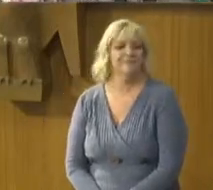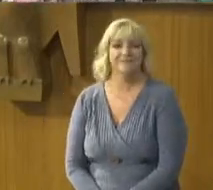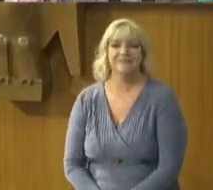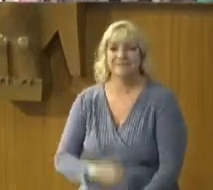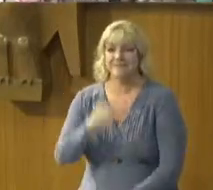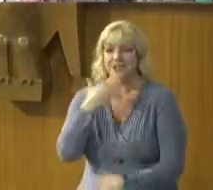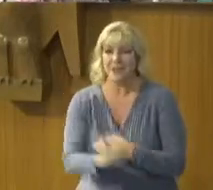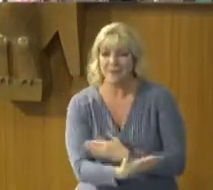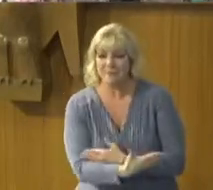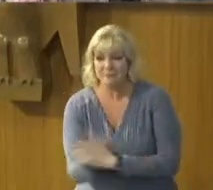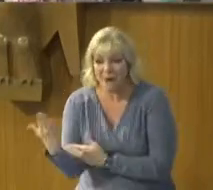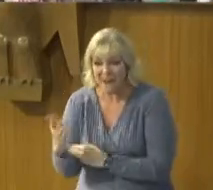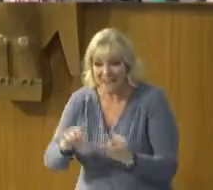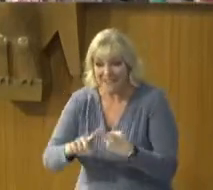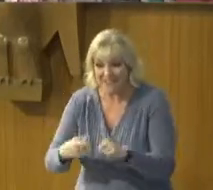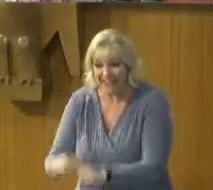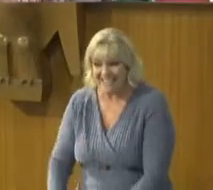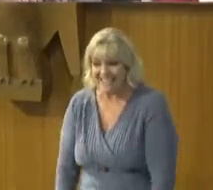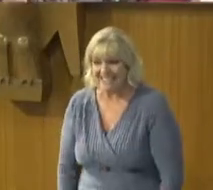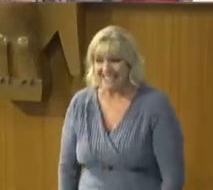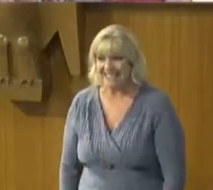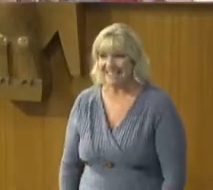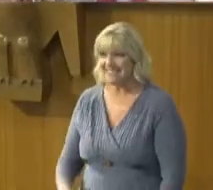Good morning, friends.